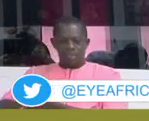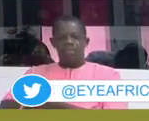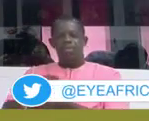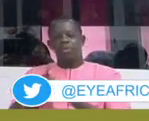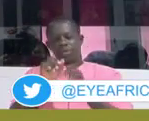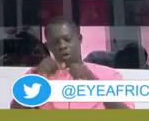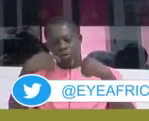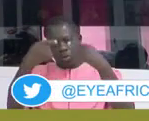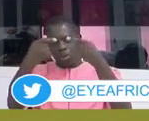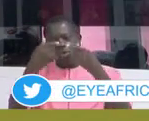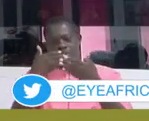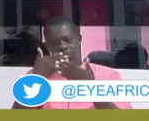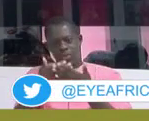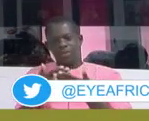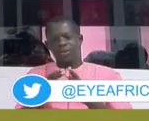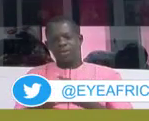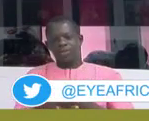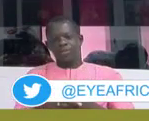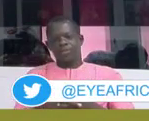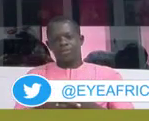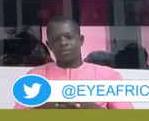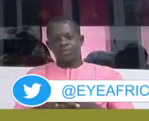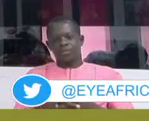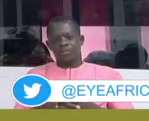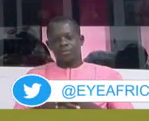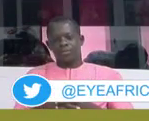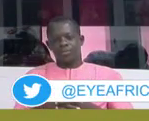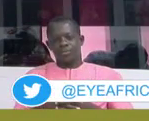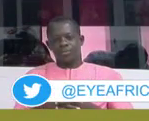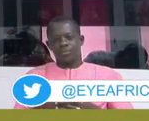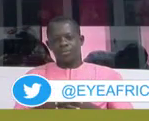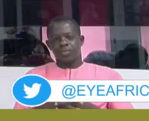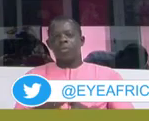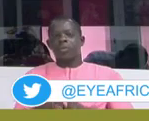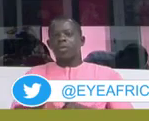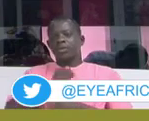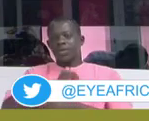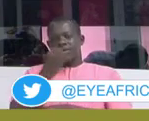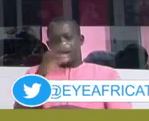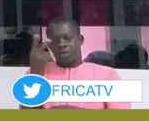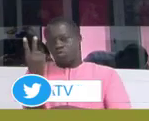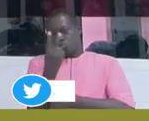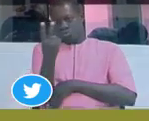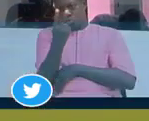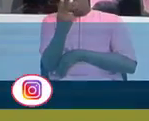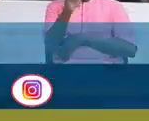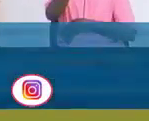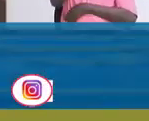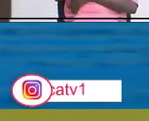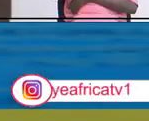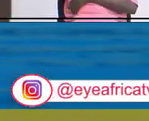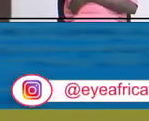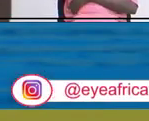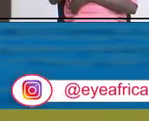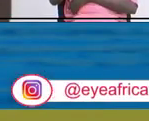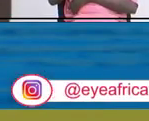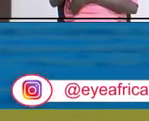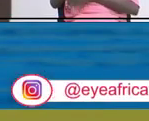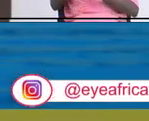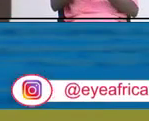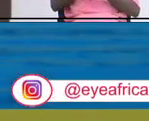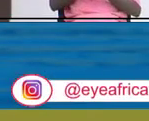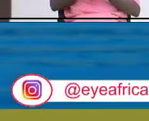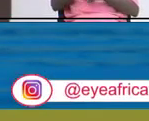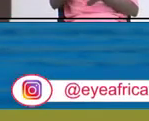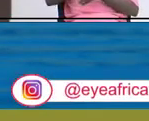keeper. Proceed please. Yes. The two of us we are doing